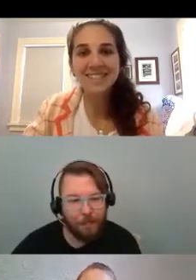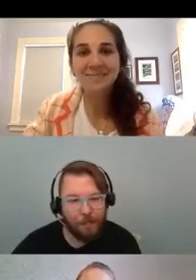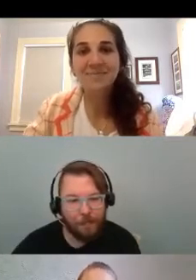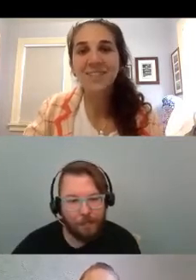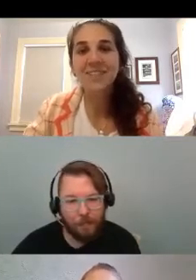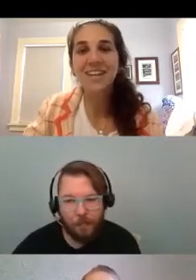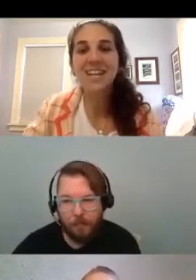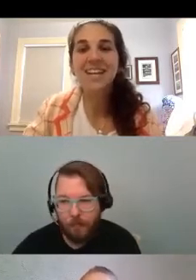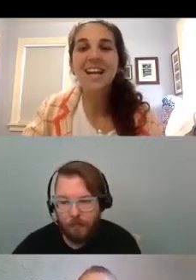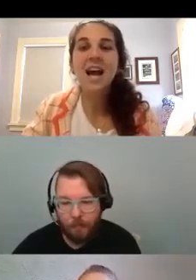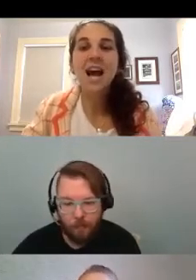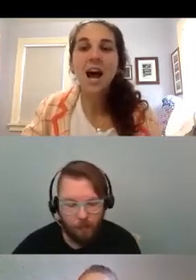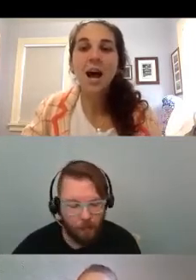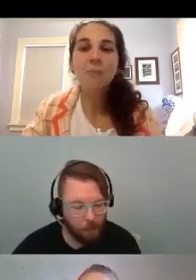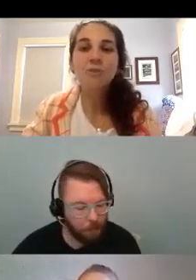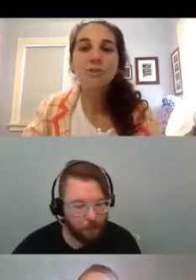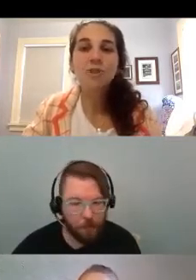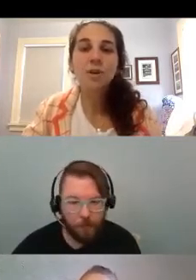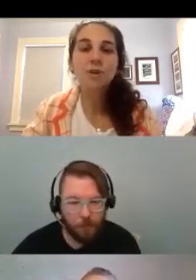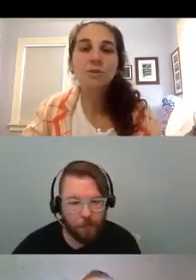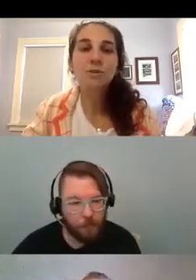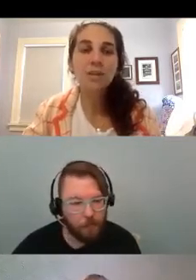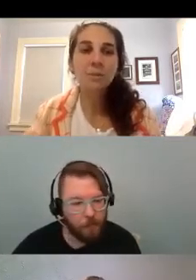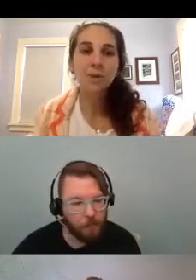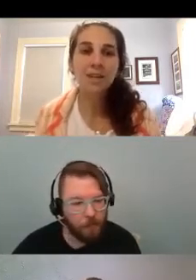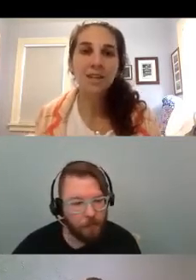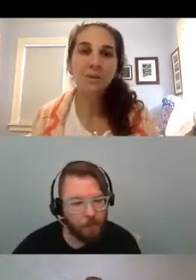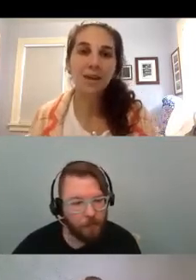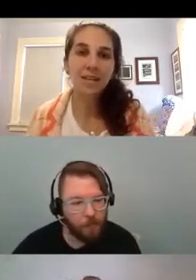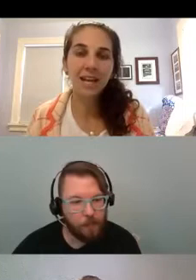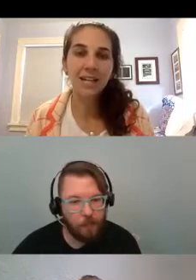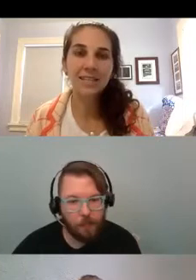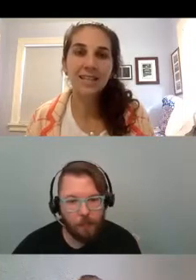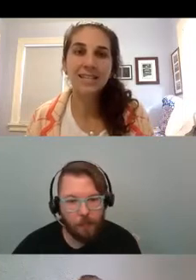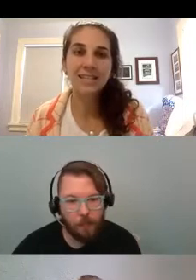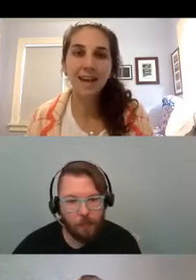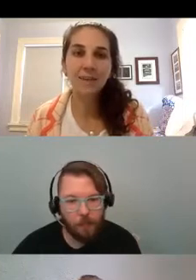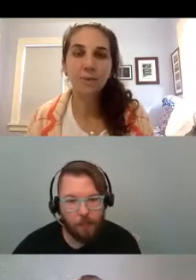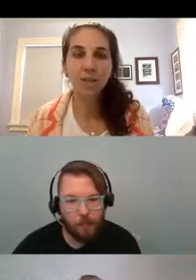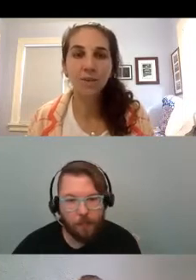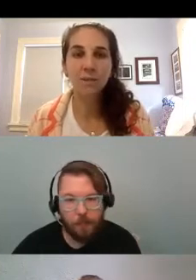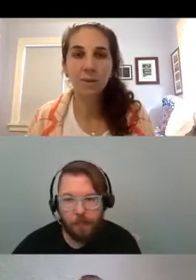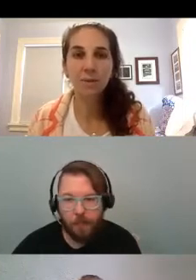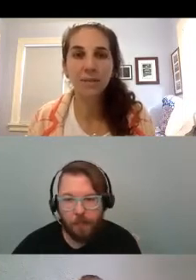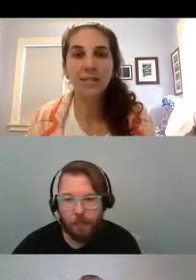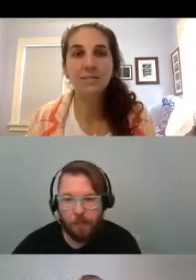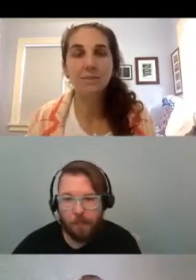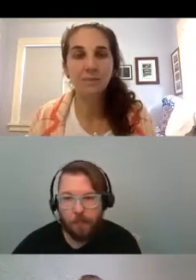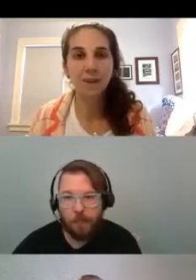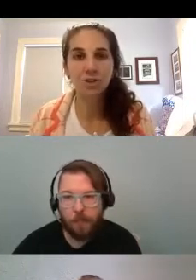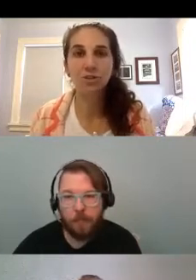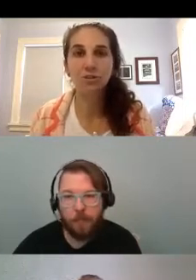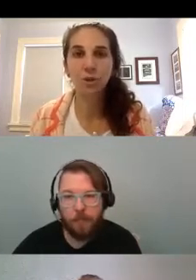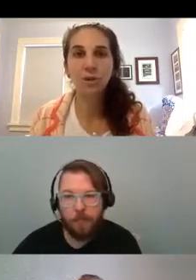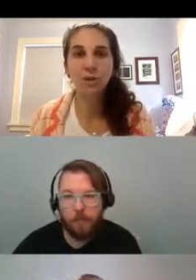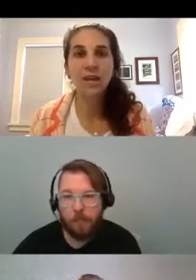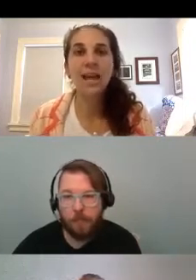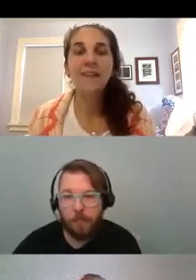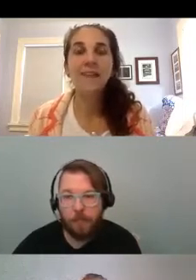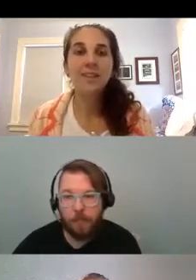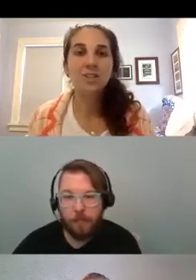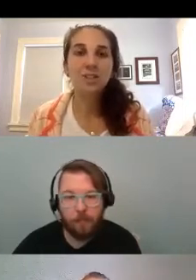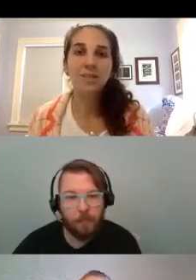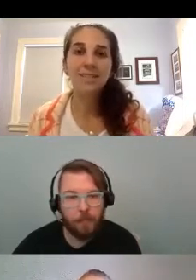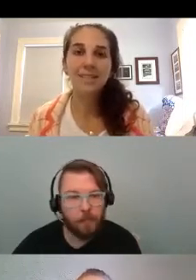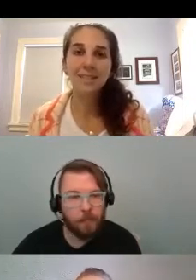please. Great. So it was really important that we recognize that the staff working with the public is a professional role and